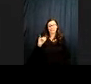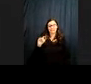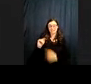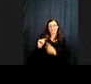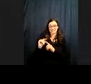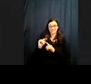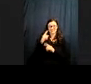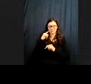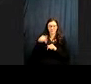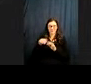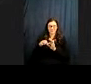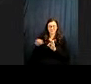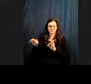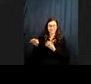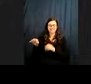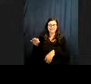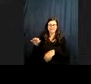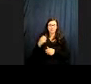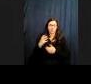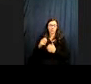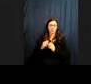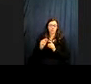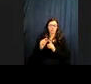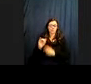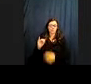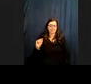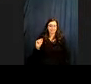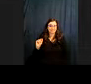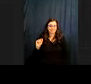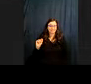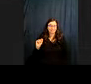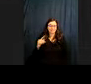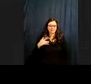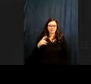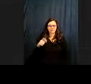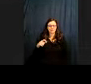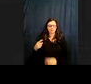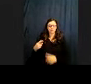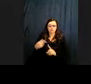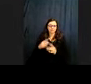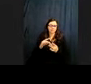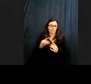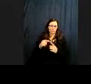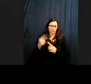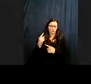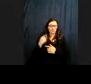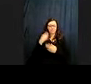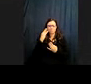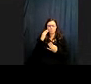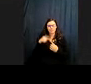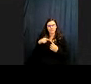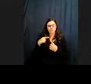start this poem with the word it, which usually needs to refer to something, I'm thinking of the